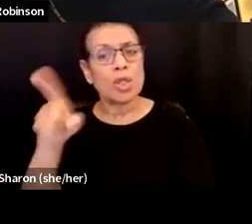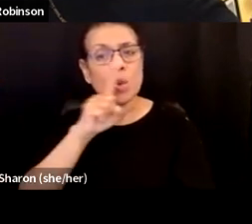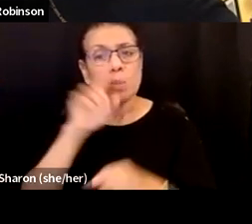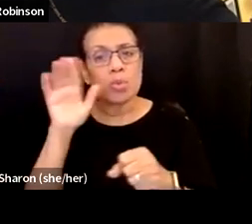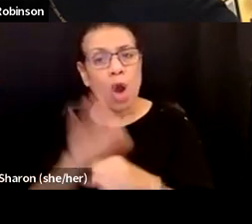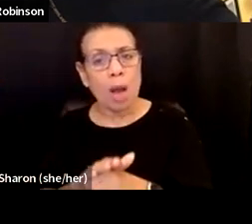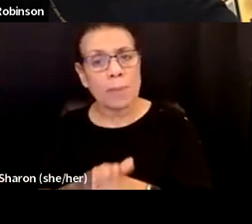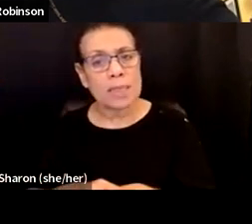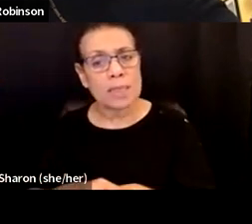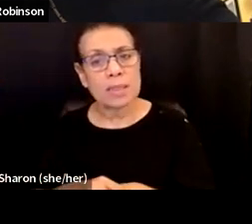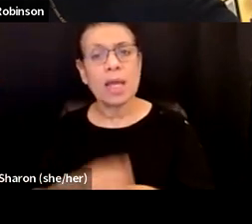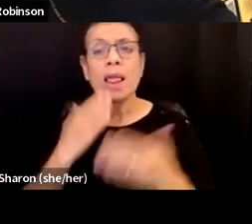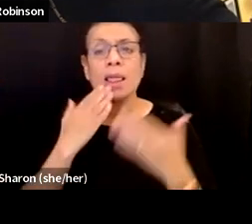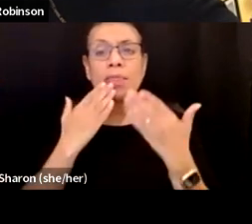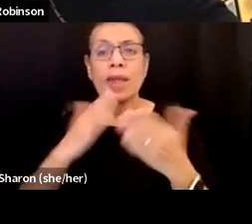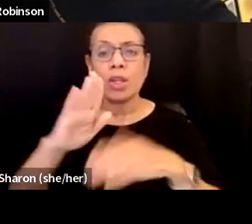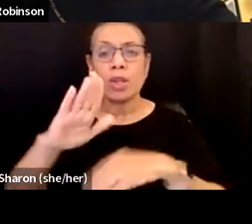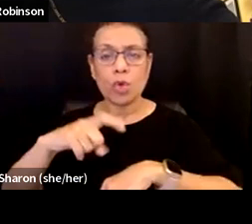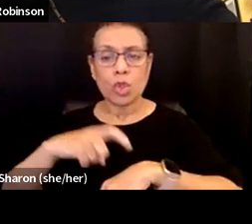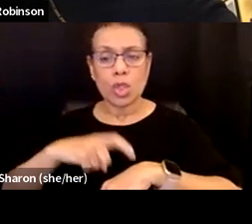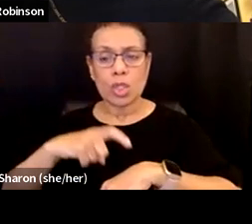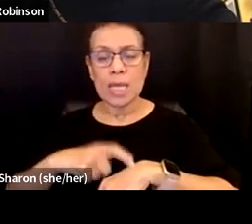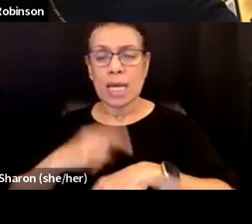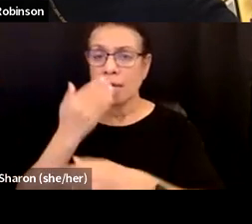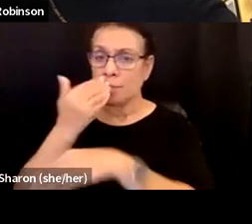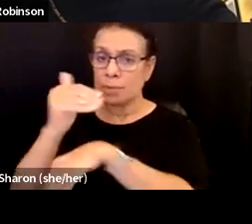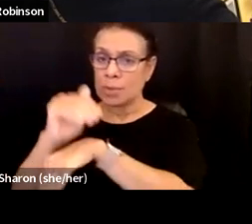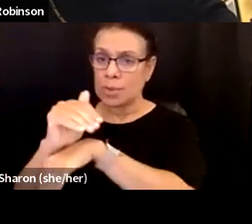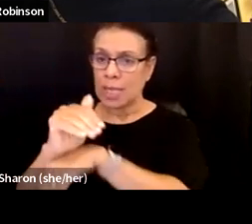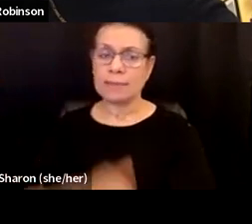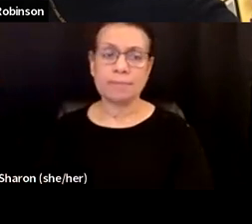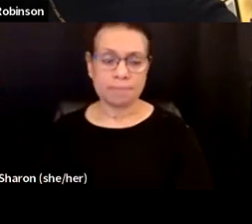long thank you for your time have a good evening